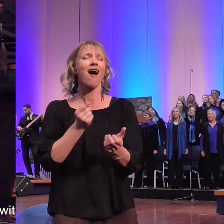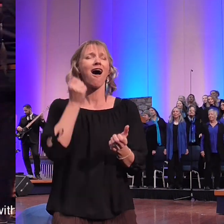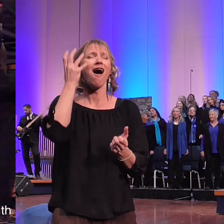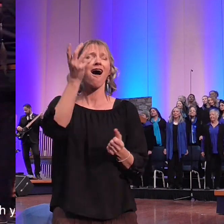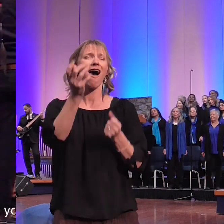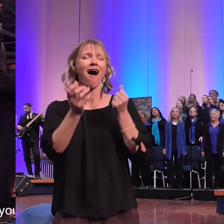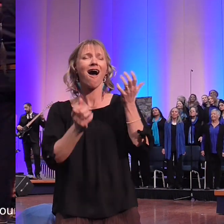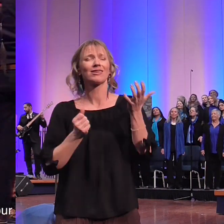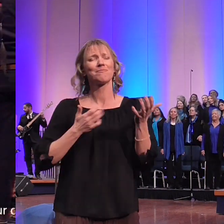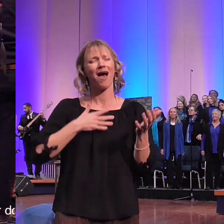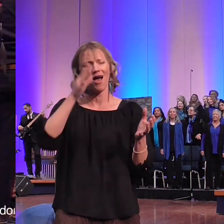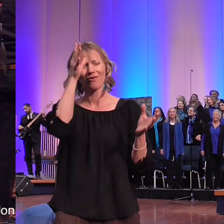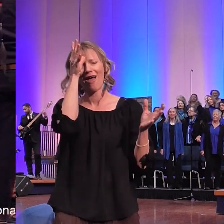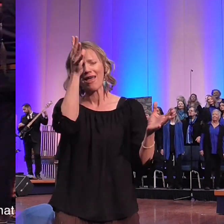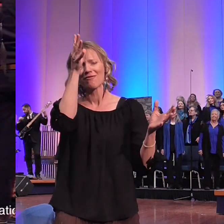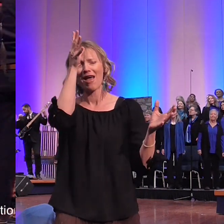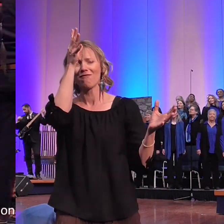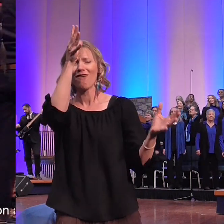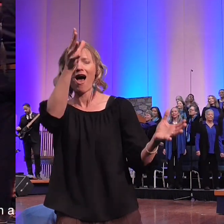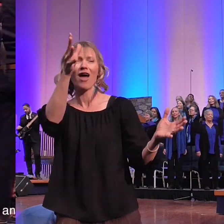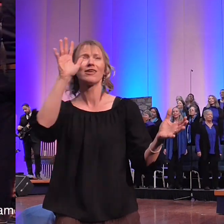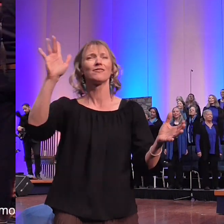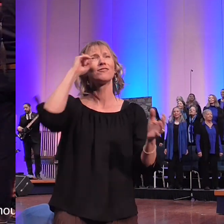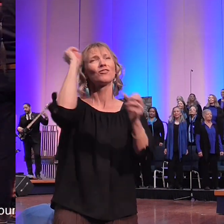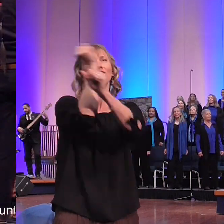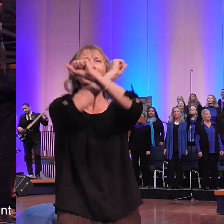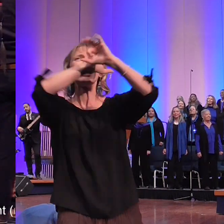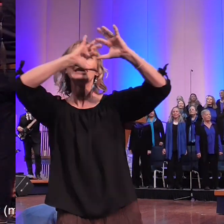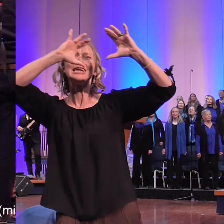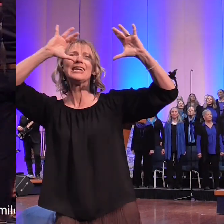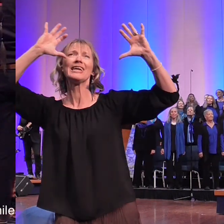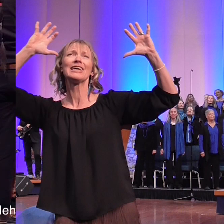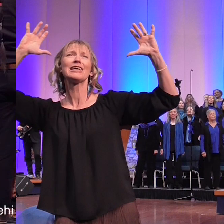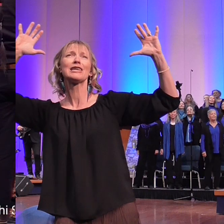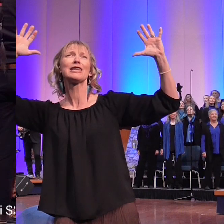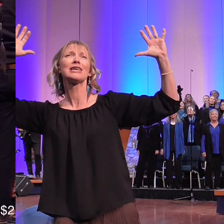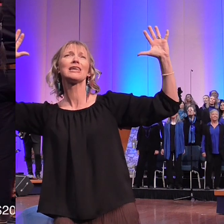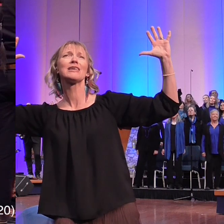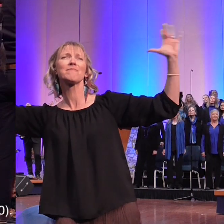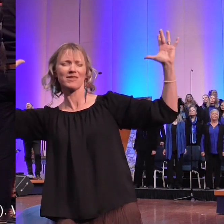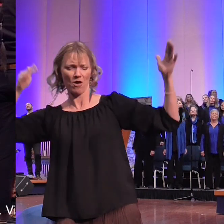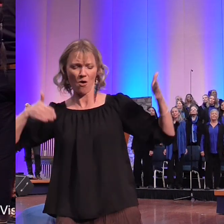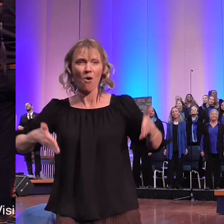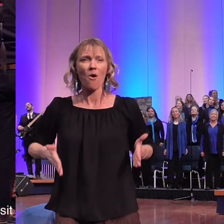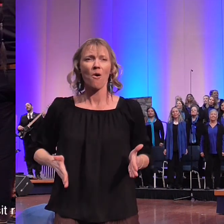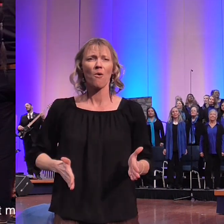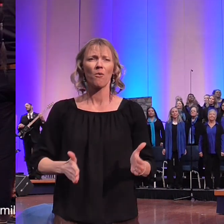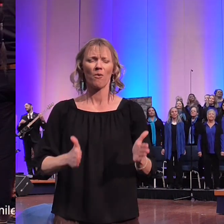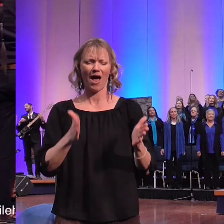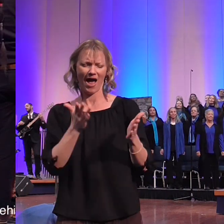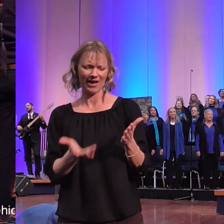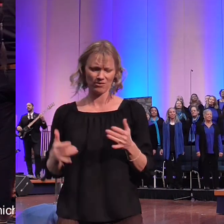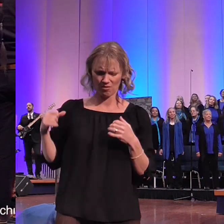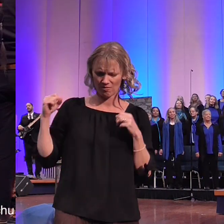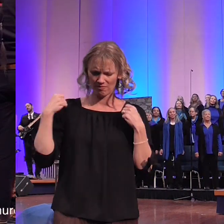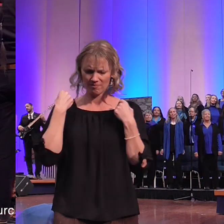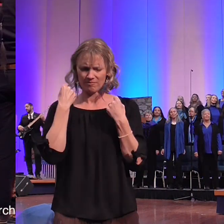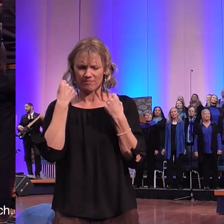Dreams of all my great-grandfathers and the way to rise beyond the pain. Oh,